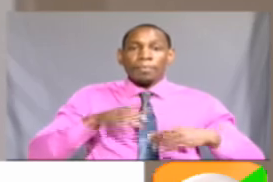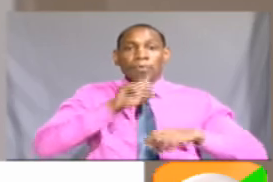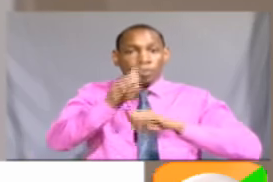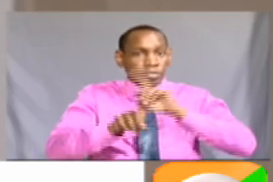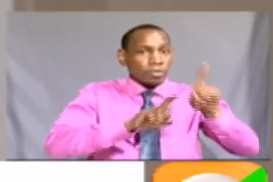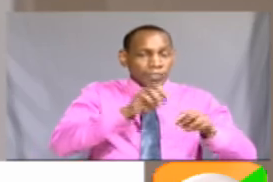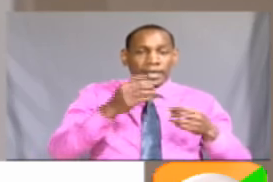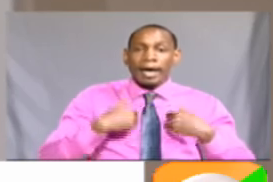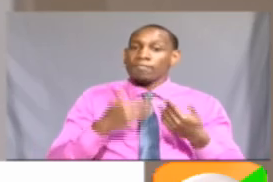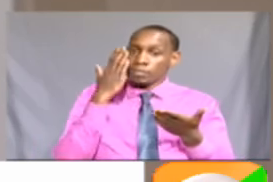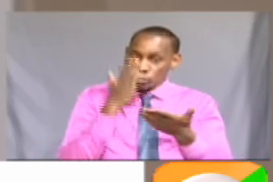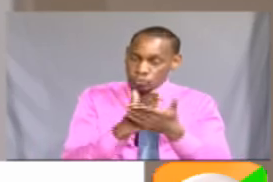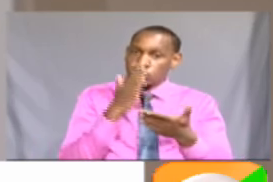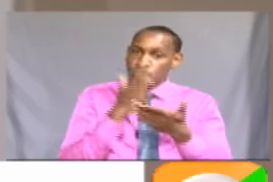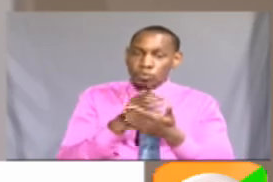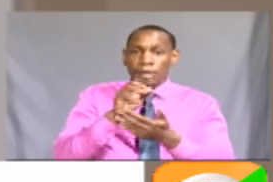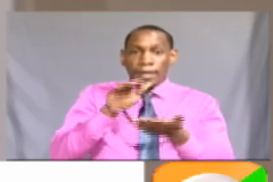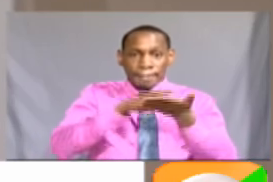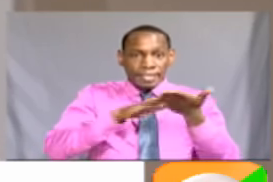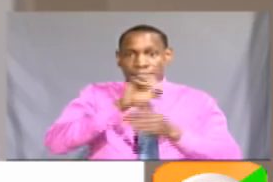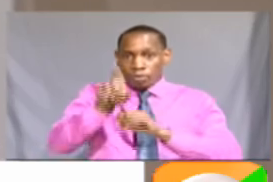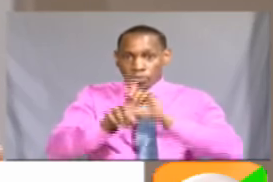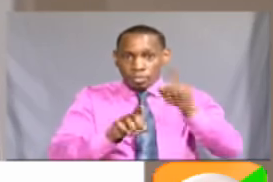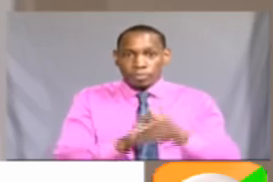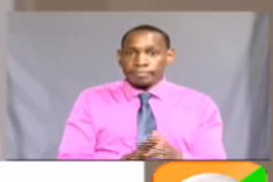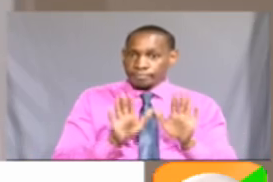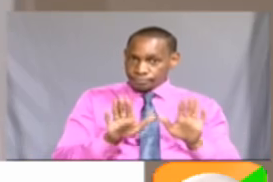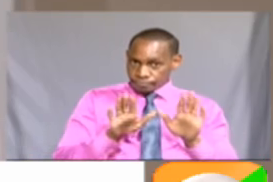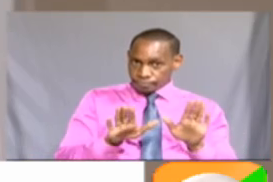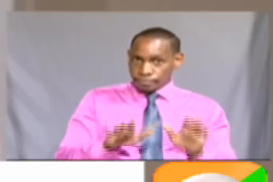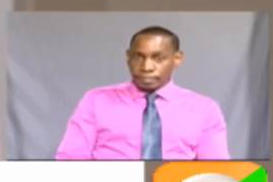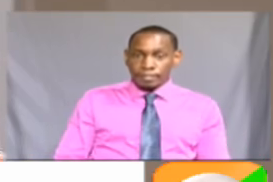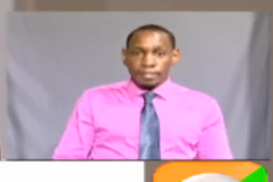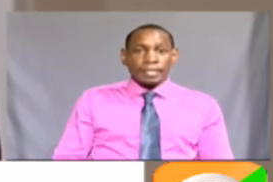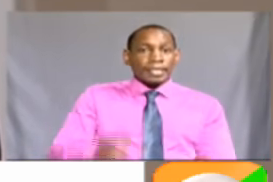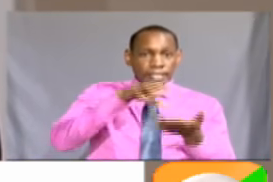they have legitimate reasons to ask questions. Look, we are talking about a